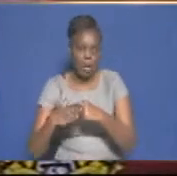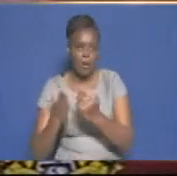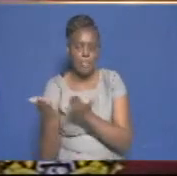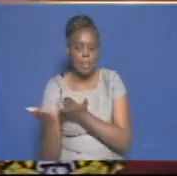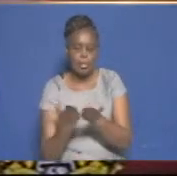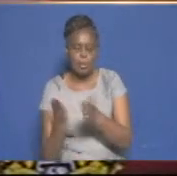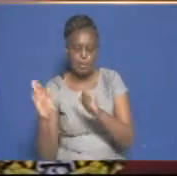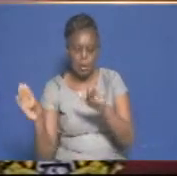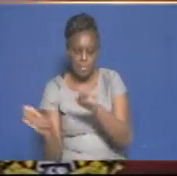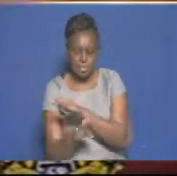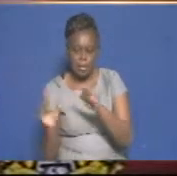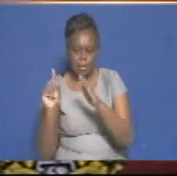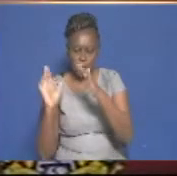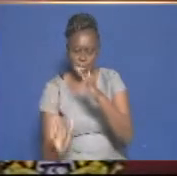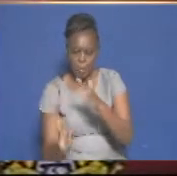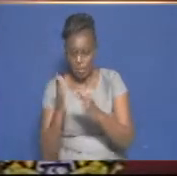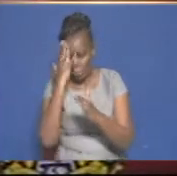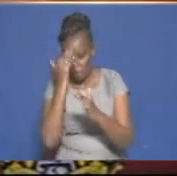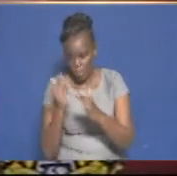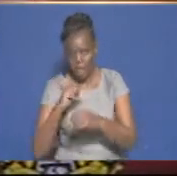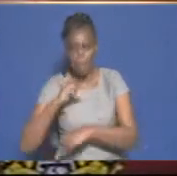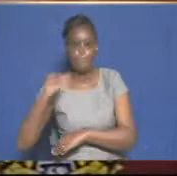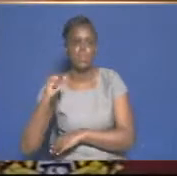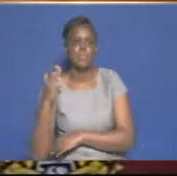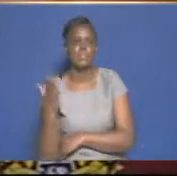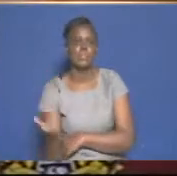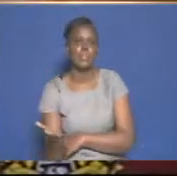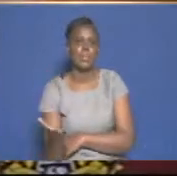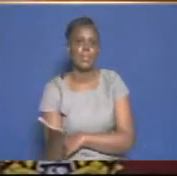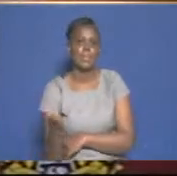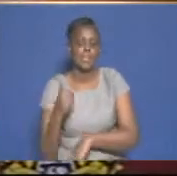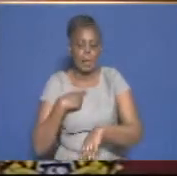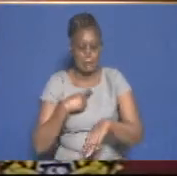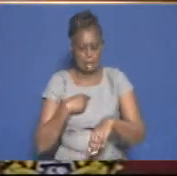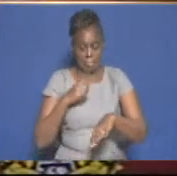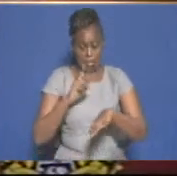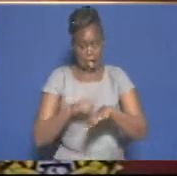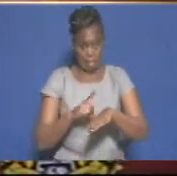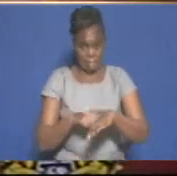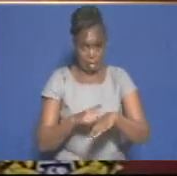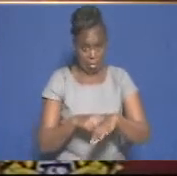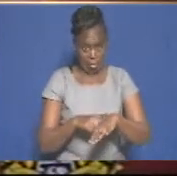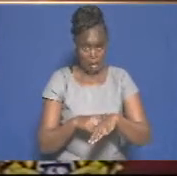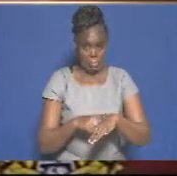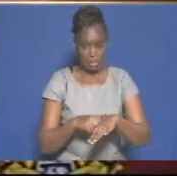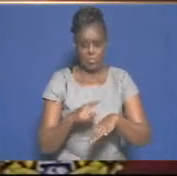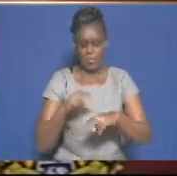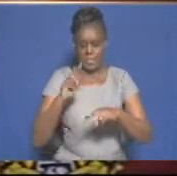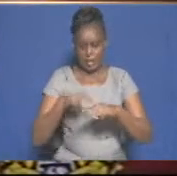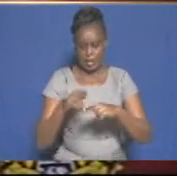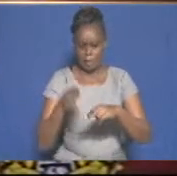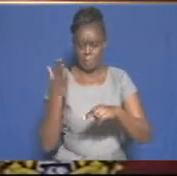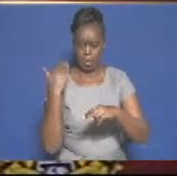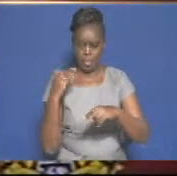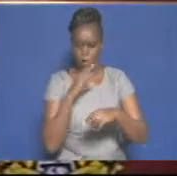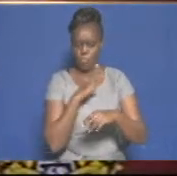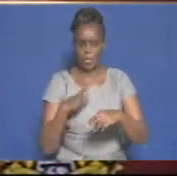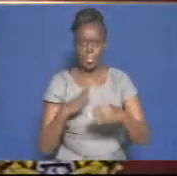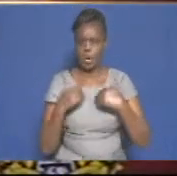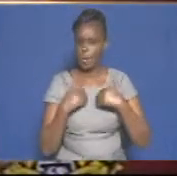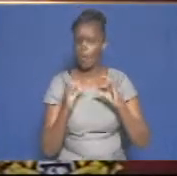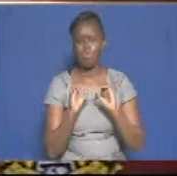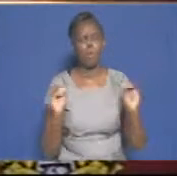minister because of politics. So when I became a backbencher, I had no committee. Mr. Speaker, I had